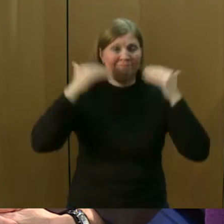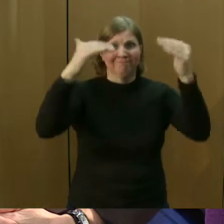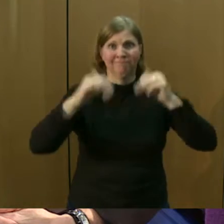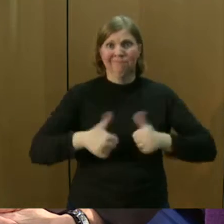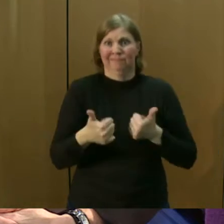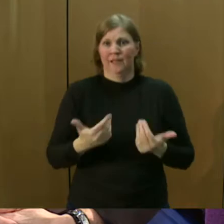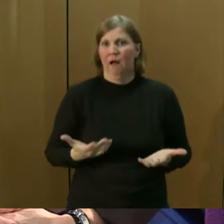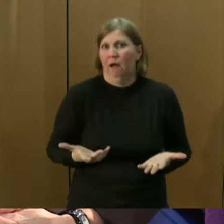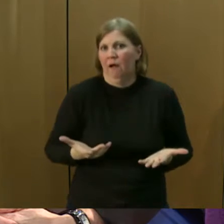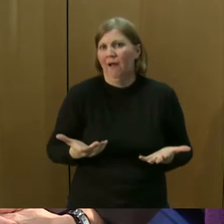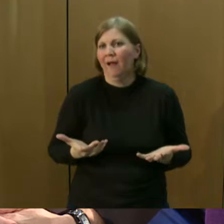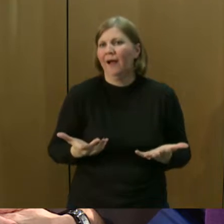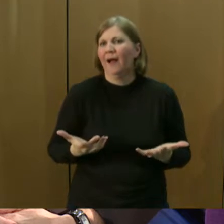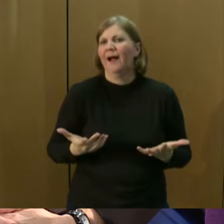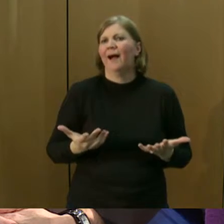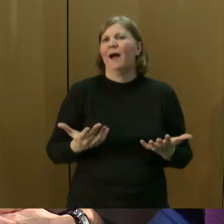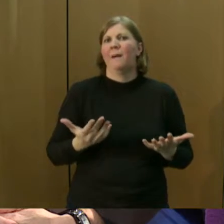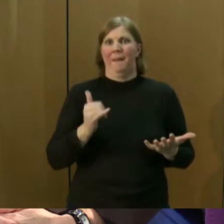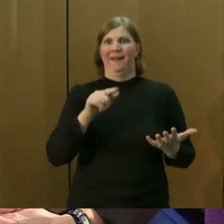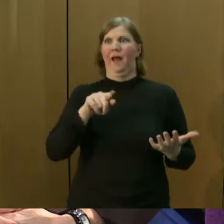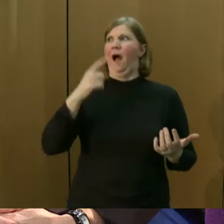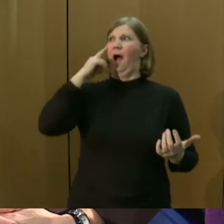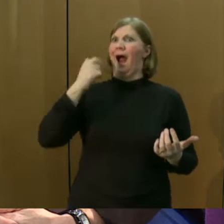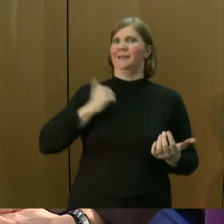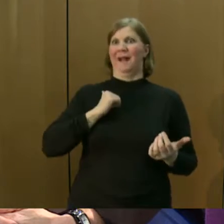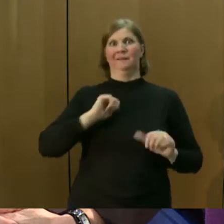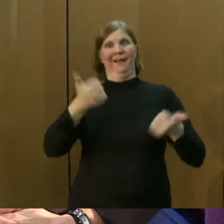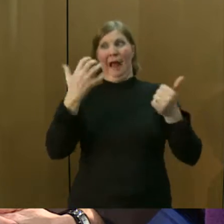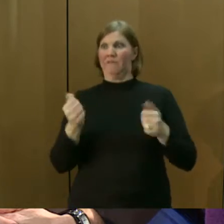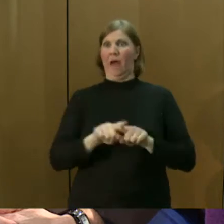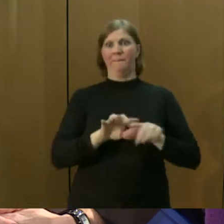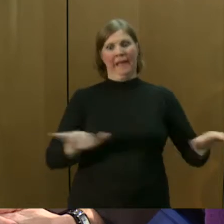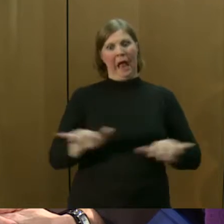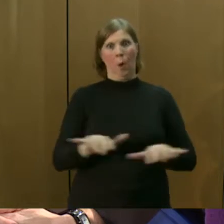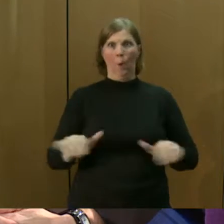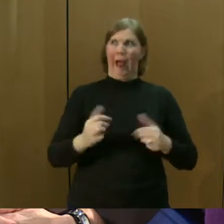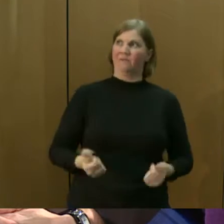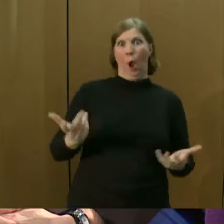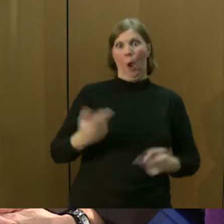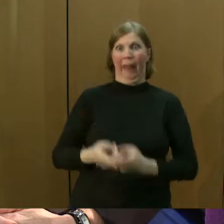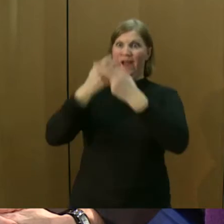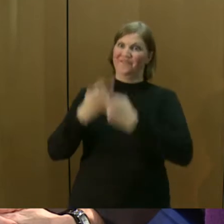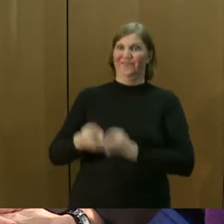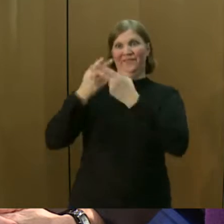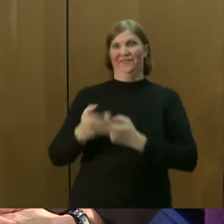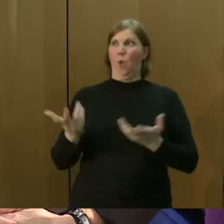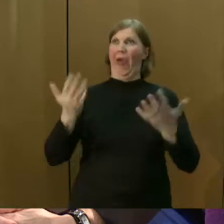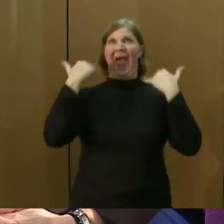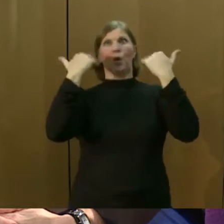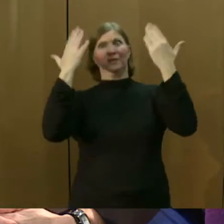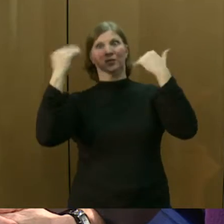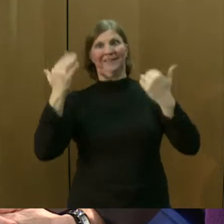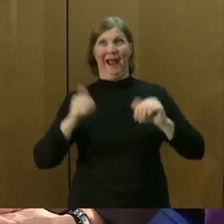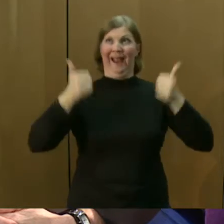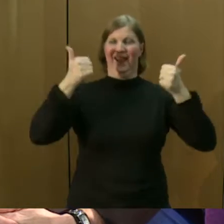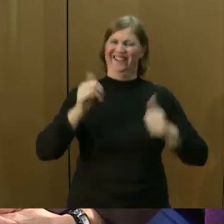there's a piano and a DI box and a lift and a air conditioning, and then why would you assume that? You need to. It's